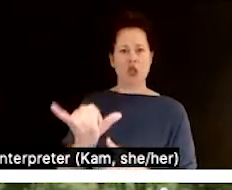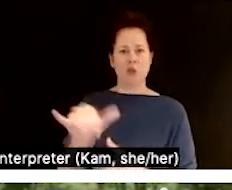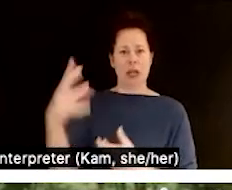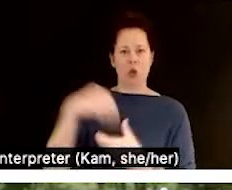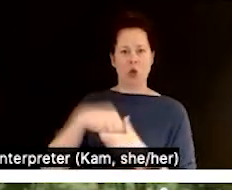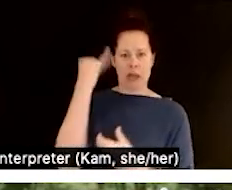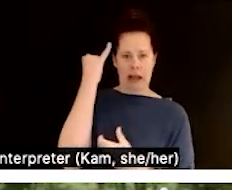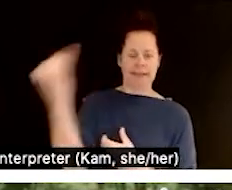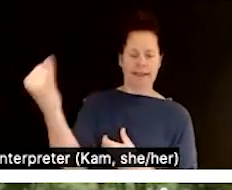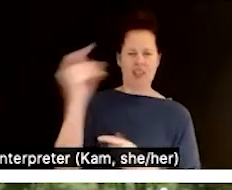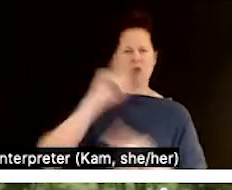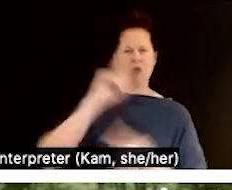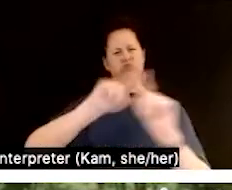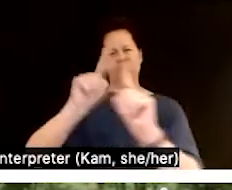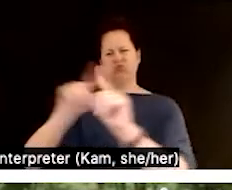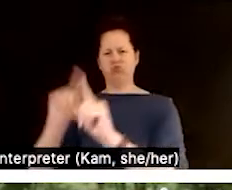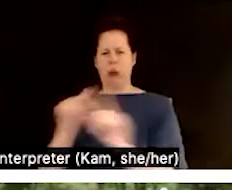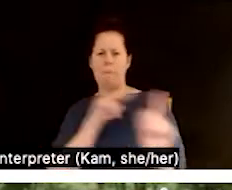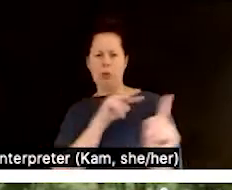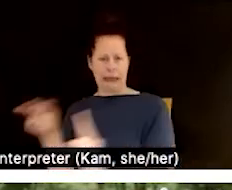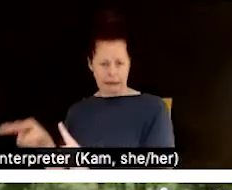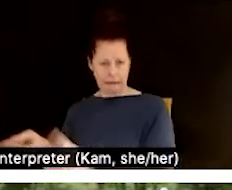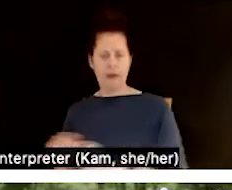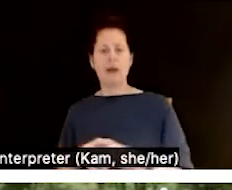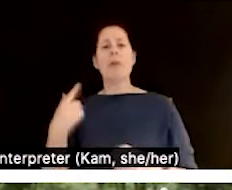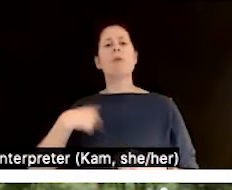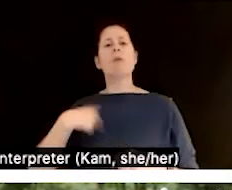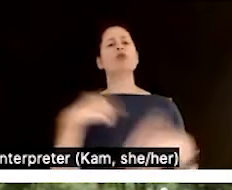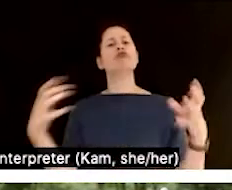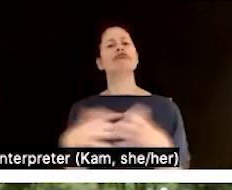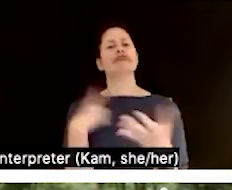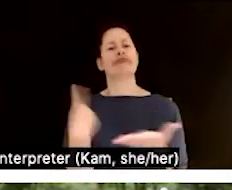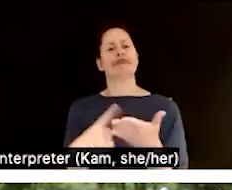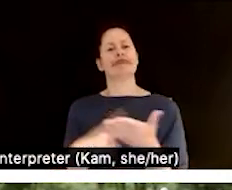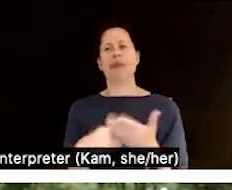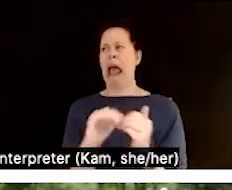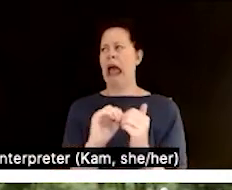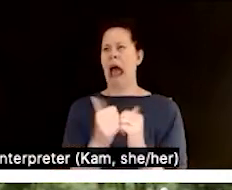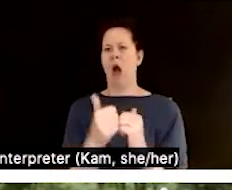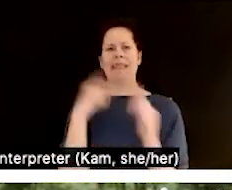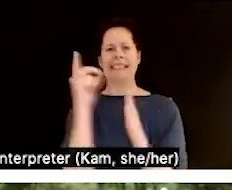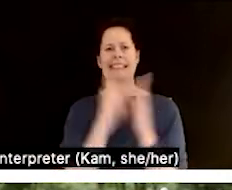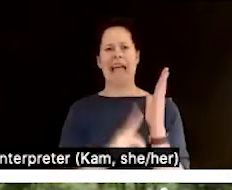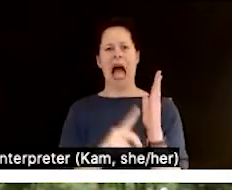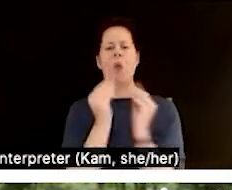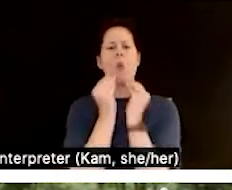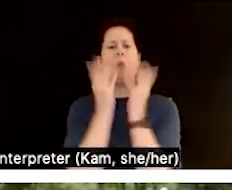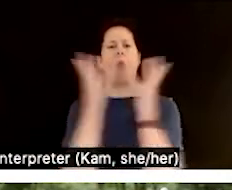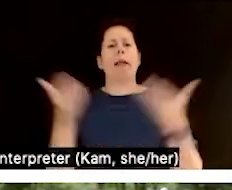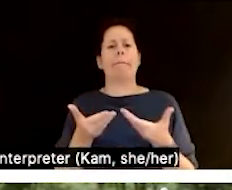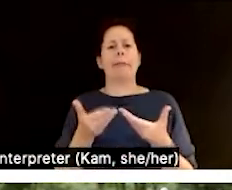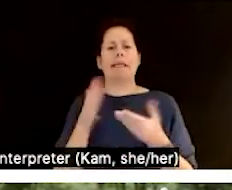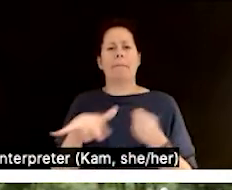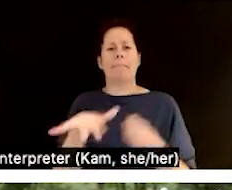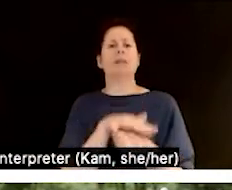was how do we design a welcoming space by creating inclusive infrastructure? And that is kind of going back